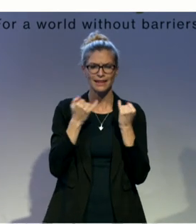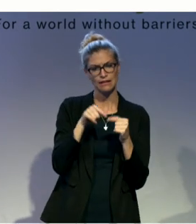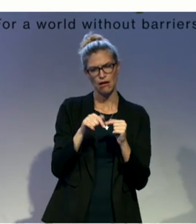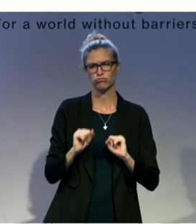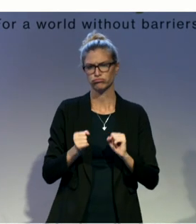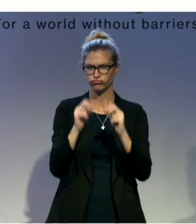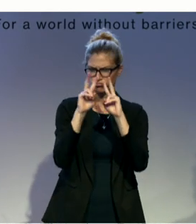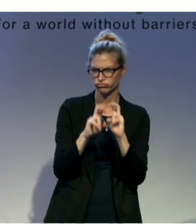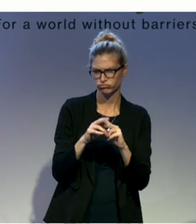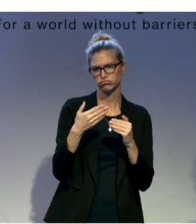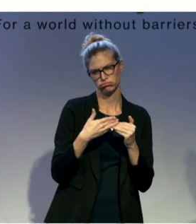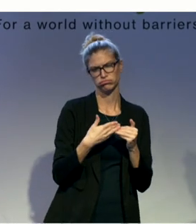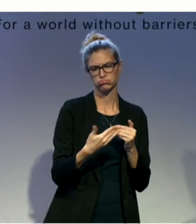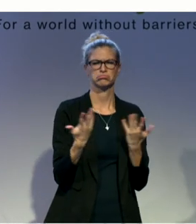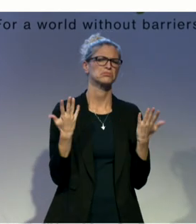Just a simple example,